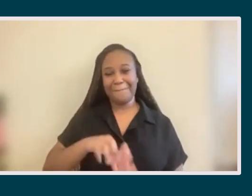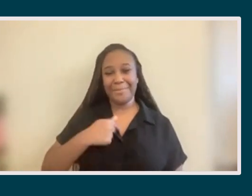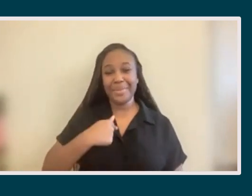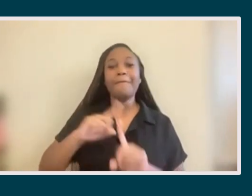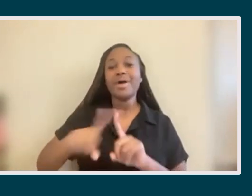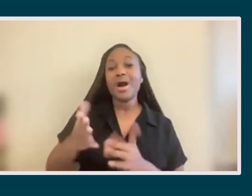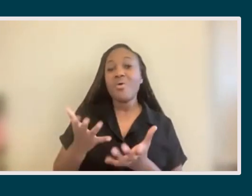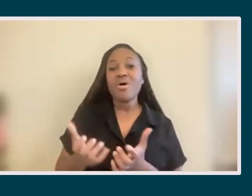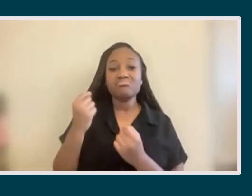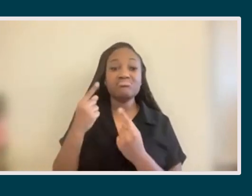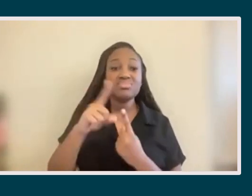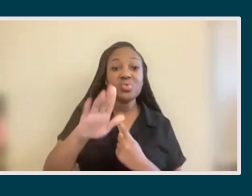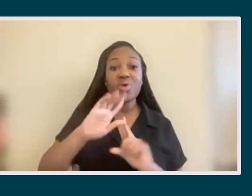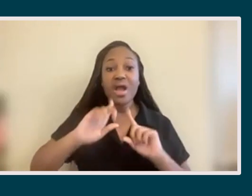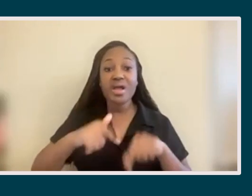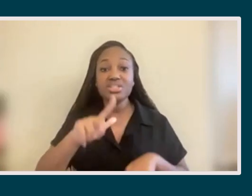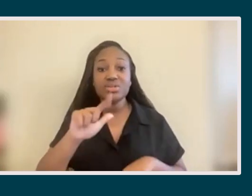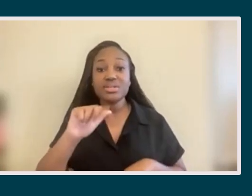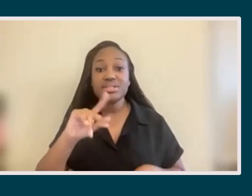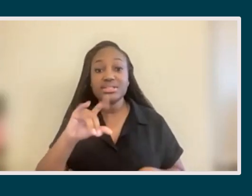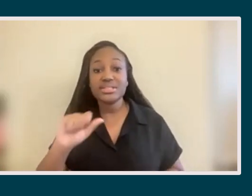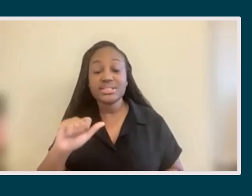answer, Lindsey. I'll name that.